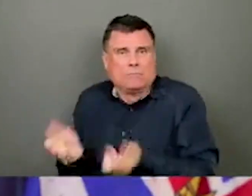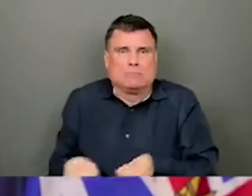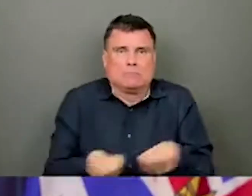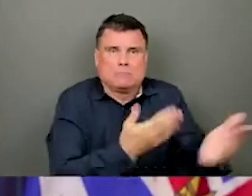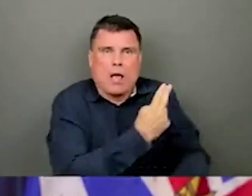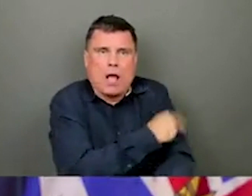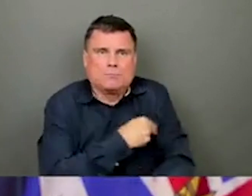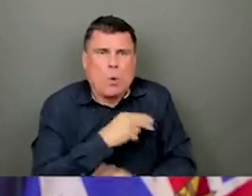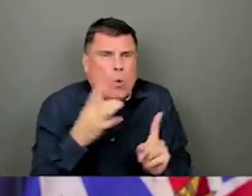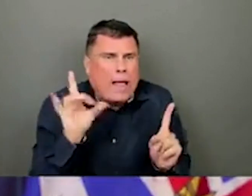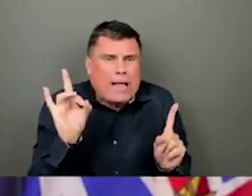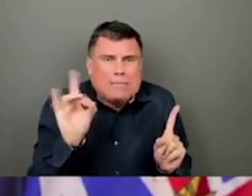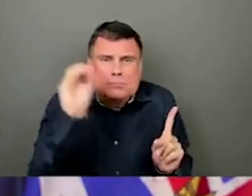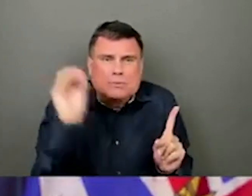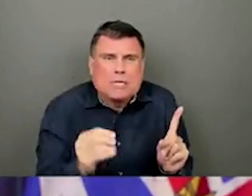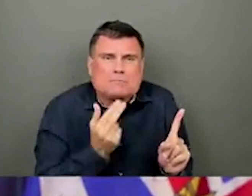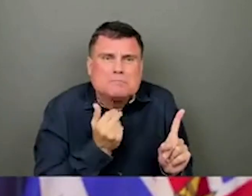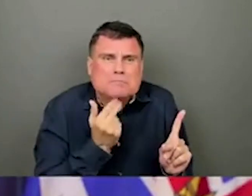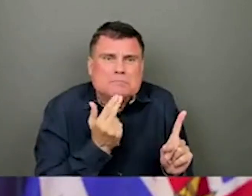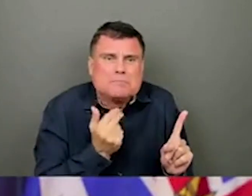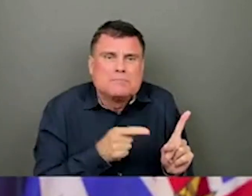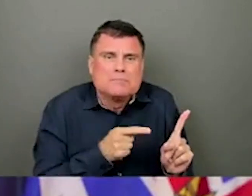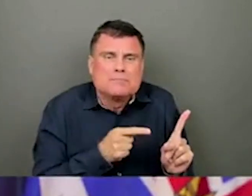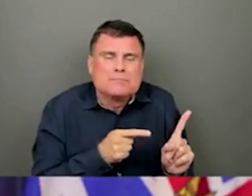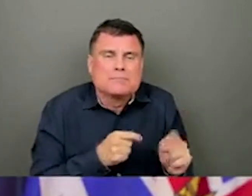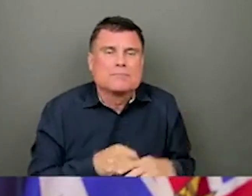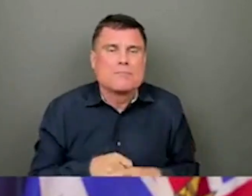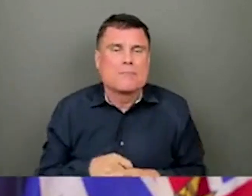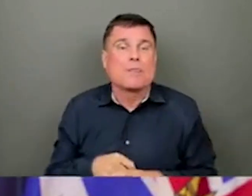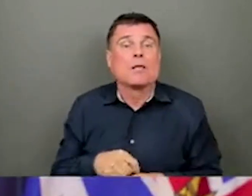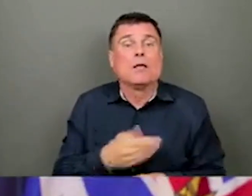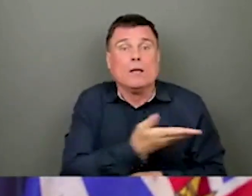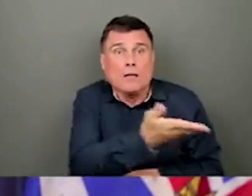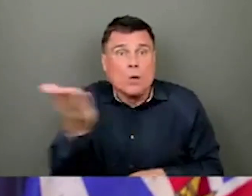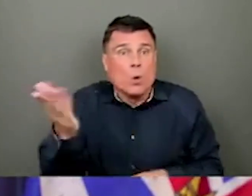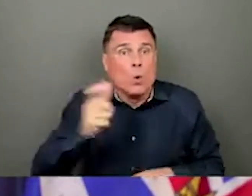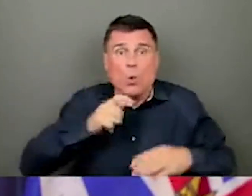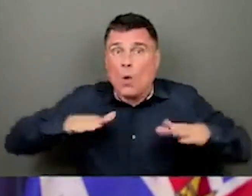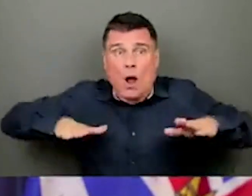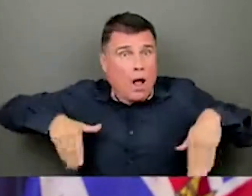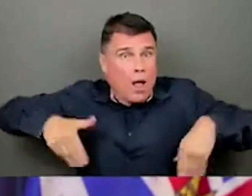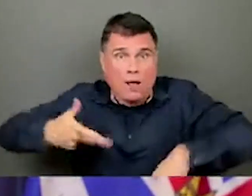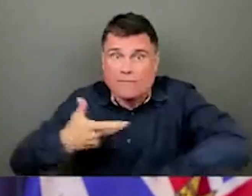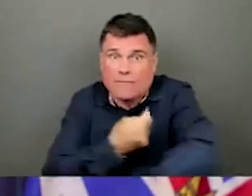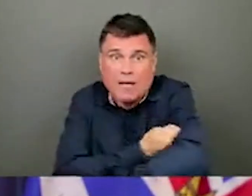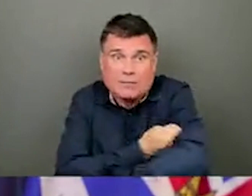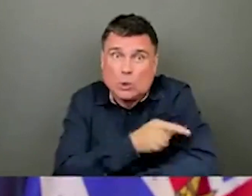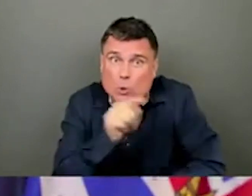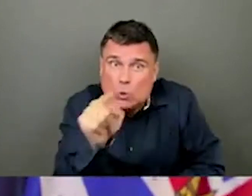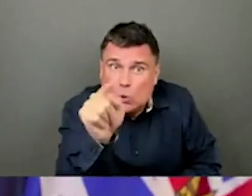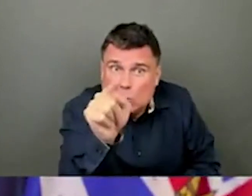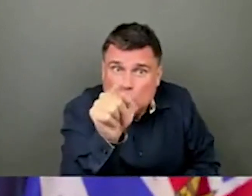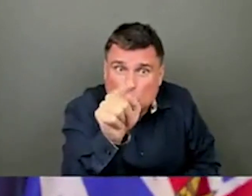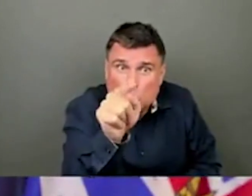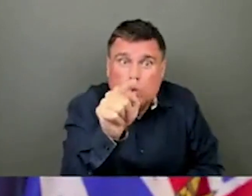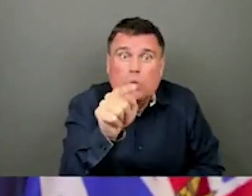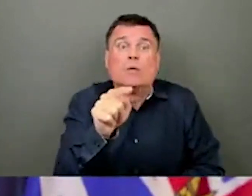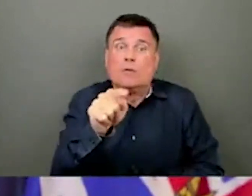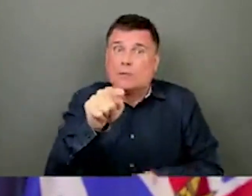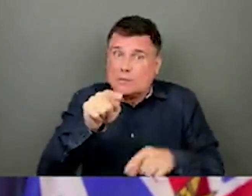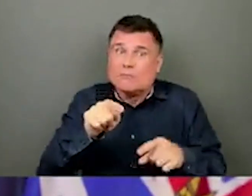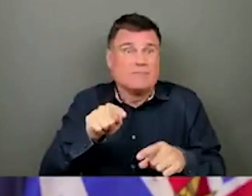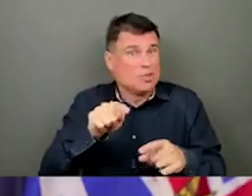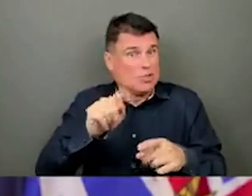being unvaccinated puts you, your family, and your community at risk. I wanted